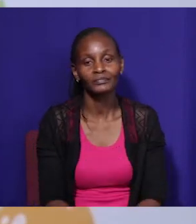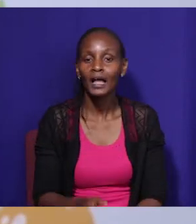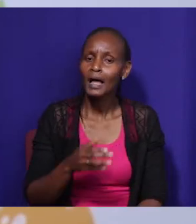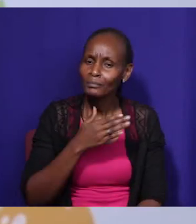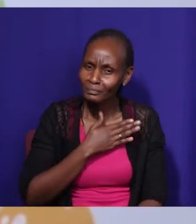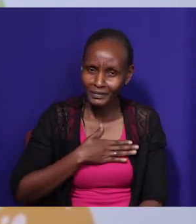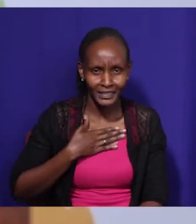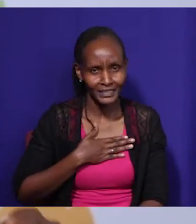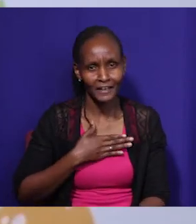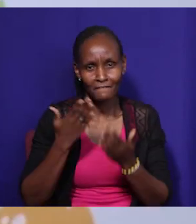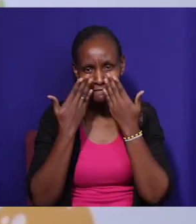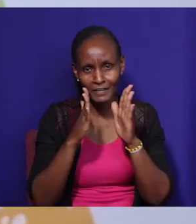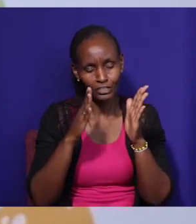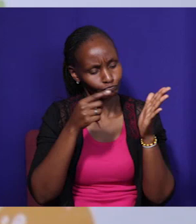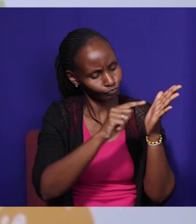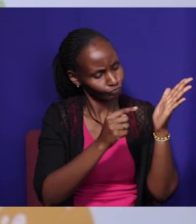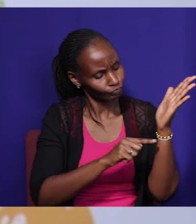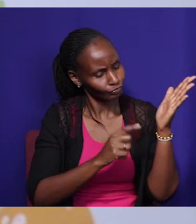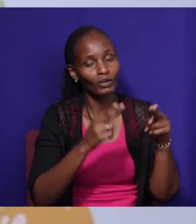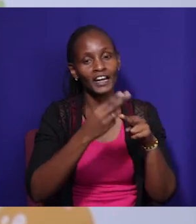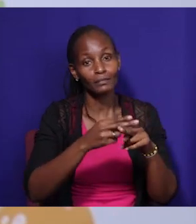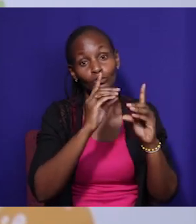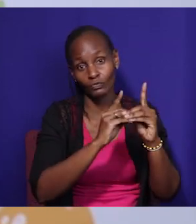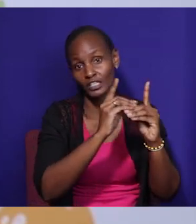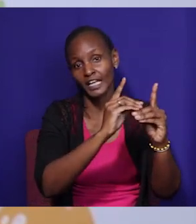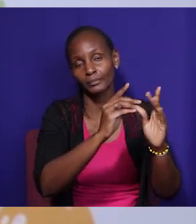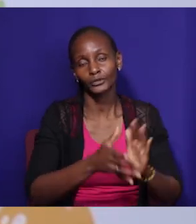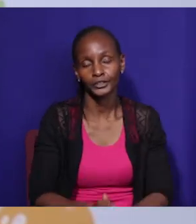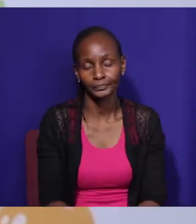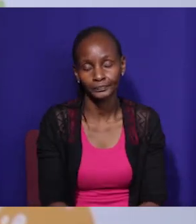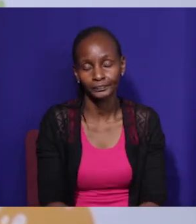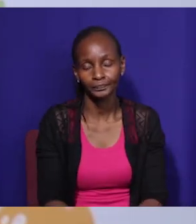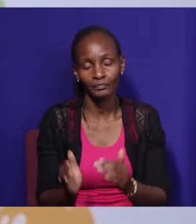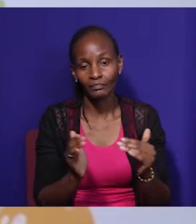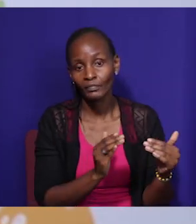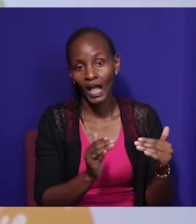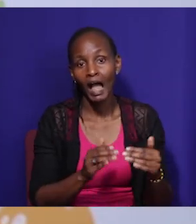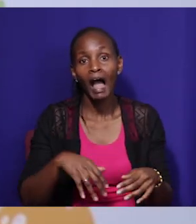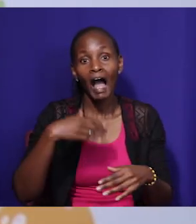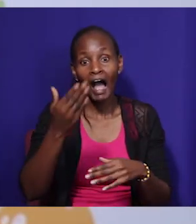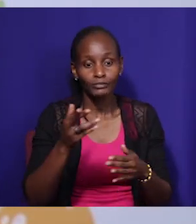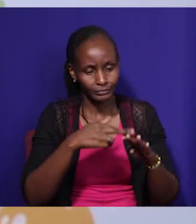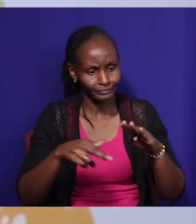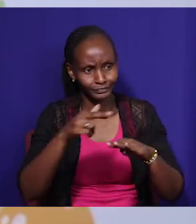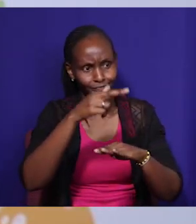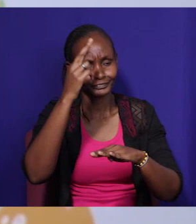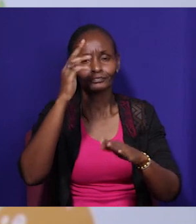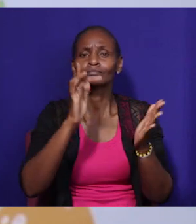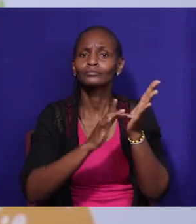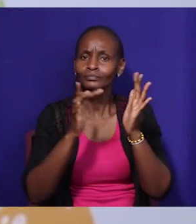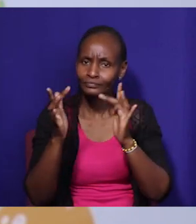make sure you complete that list. So this is after the resurrection of Jesus